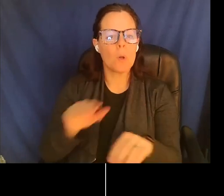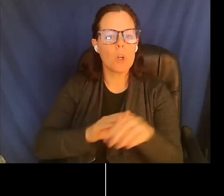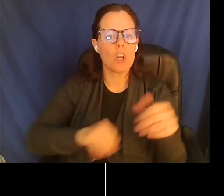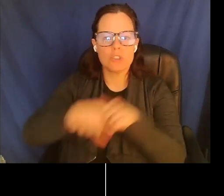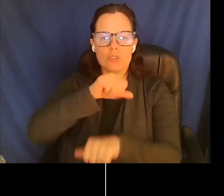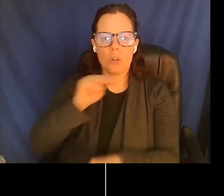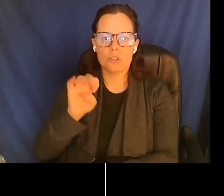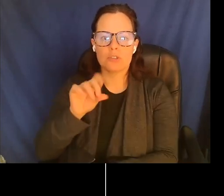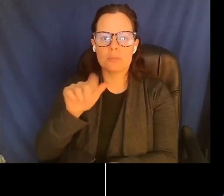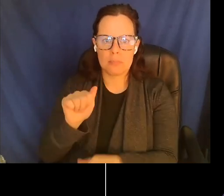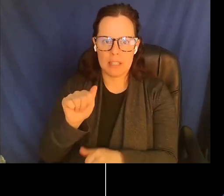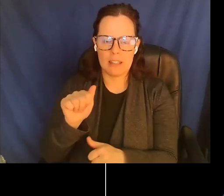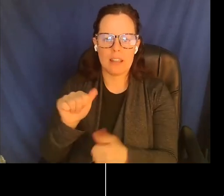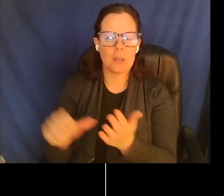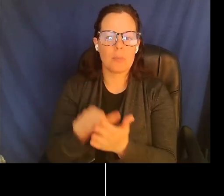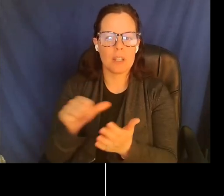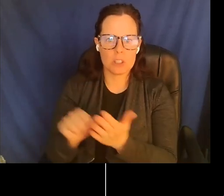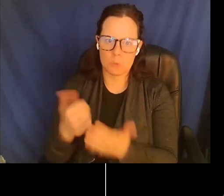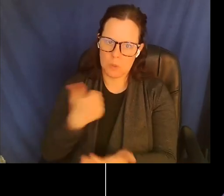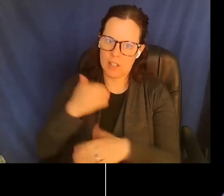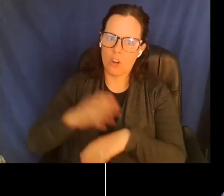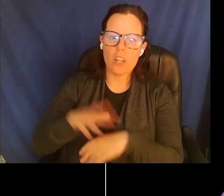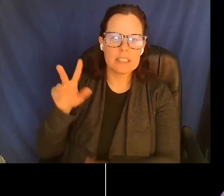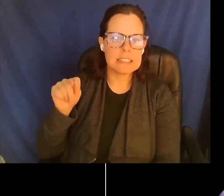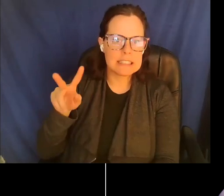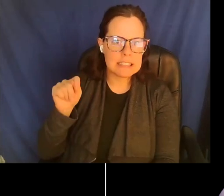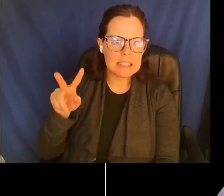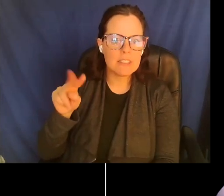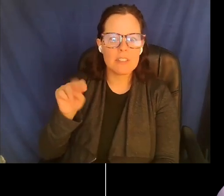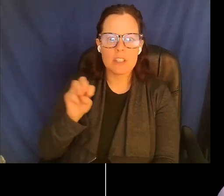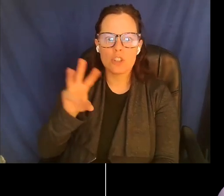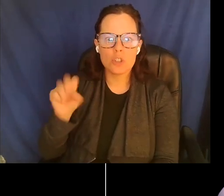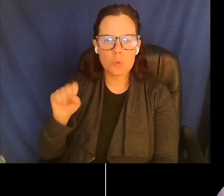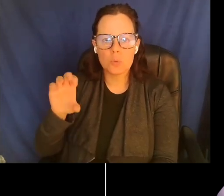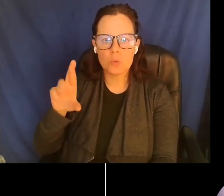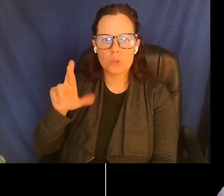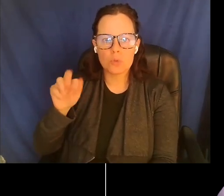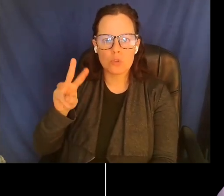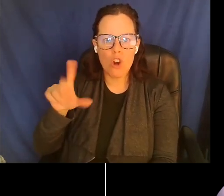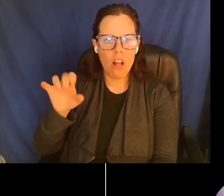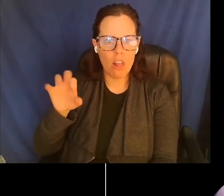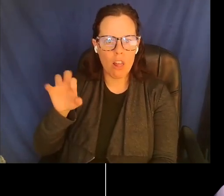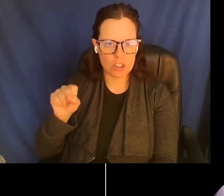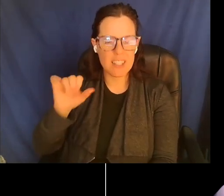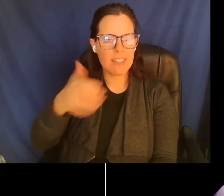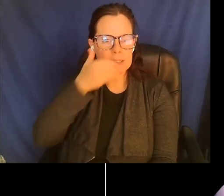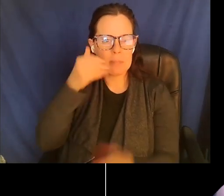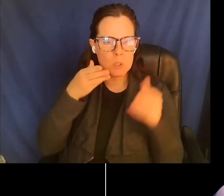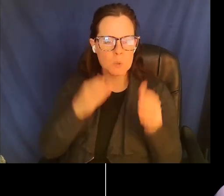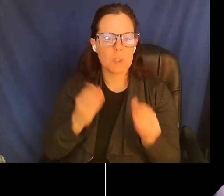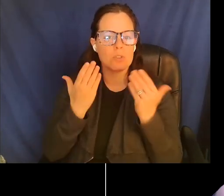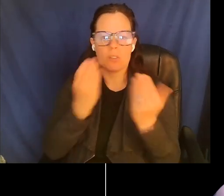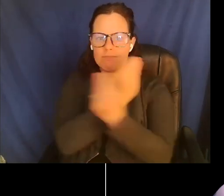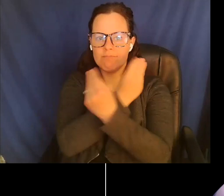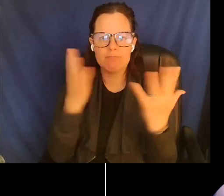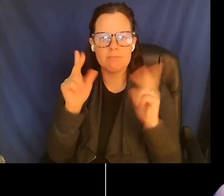pages. We did have it on the television station news crawlers, and that is the best way to go ahead and let people